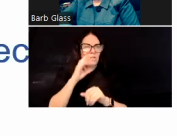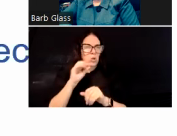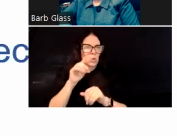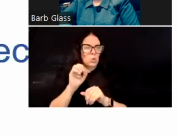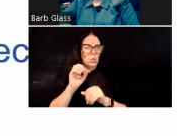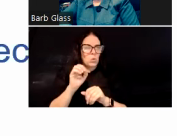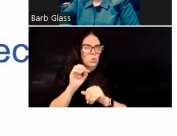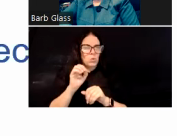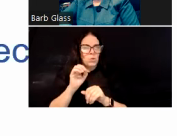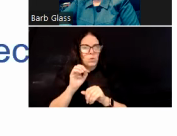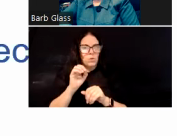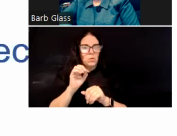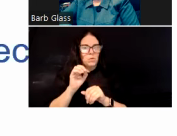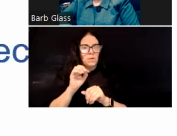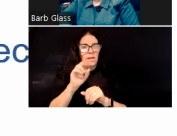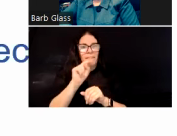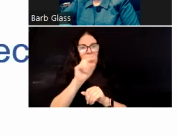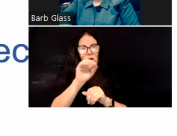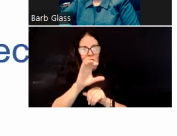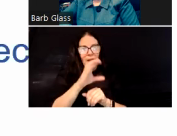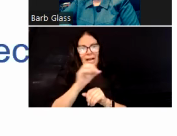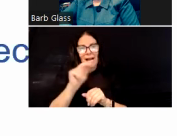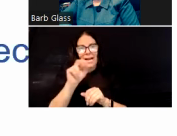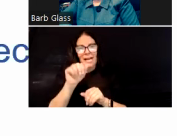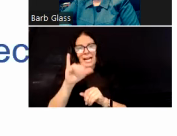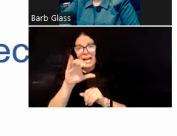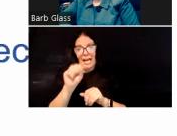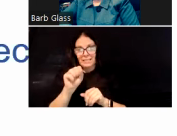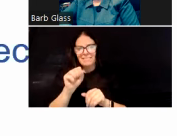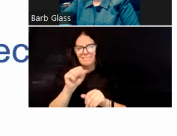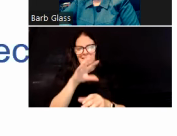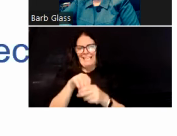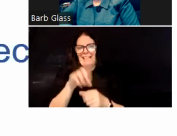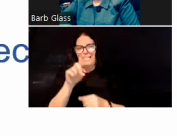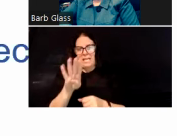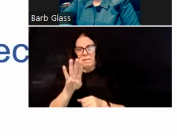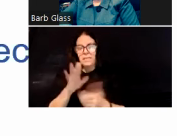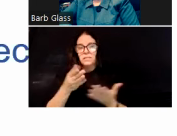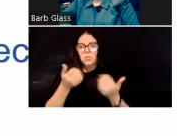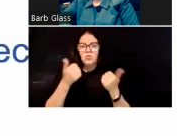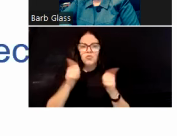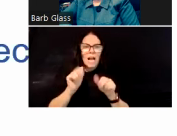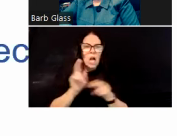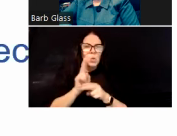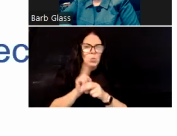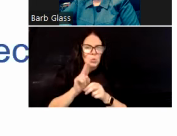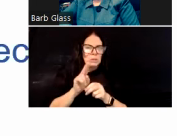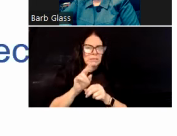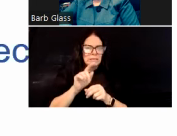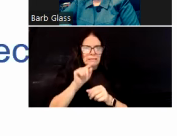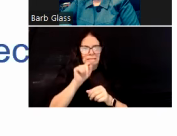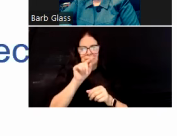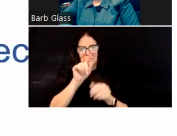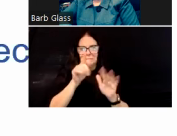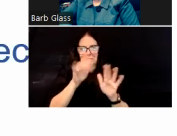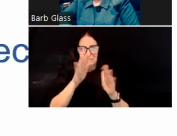NAIC within the database itself. Try to use the closest one that you can find if you